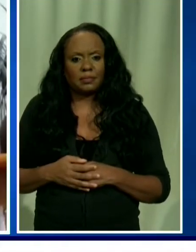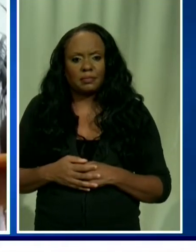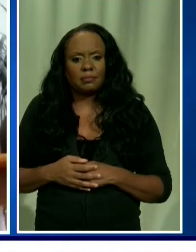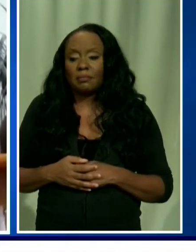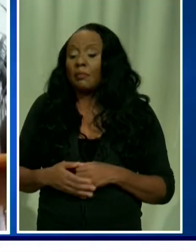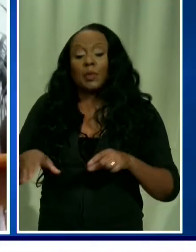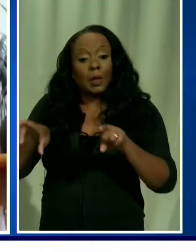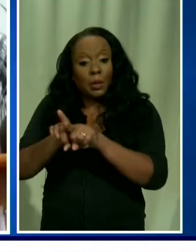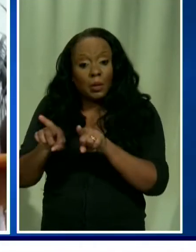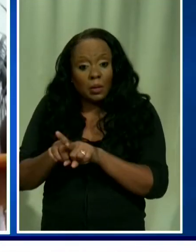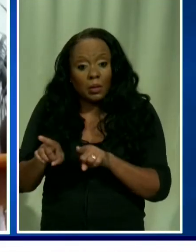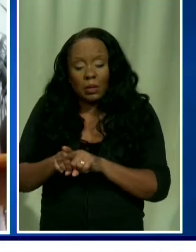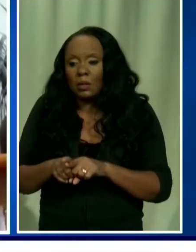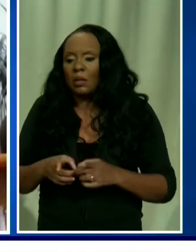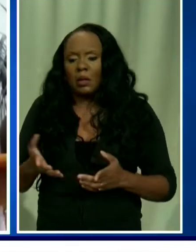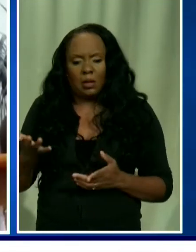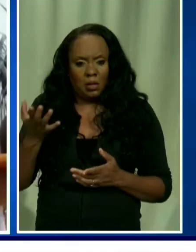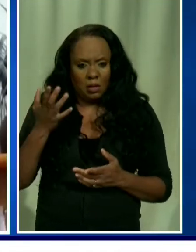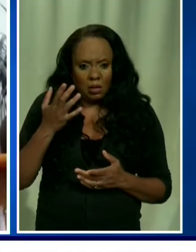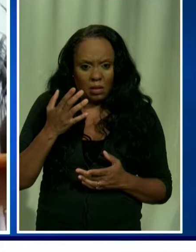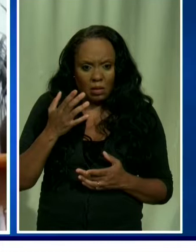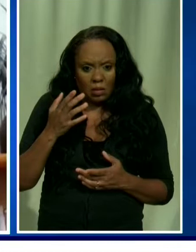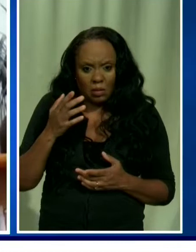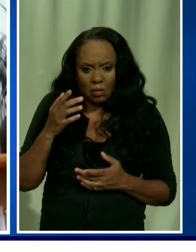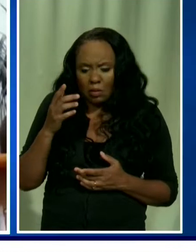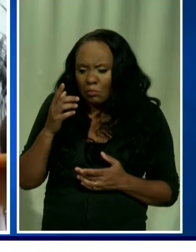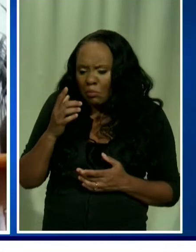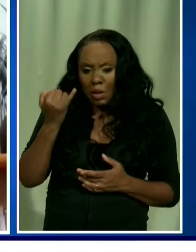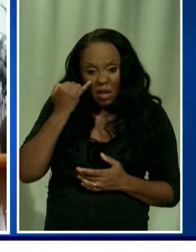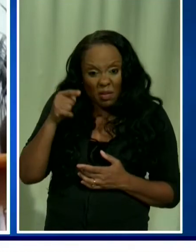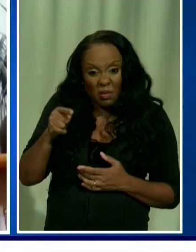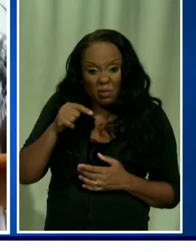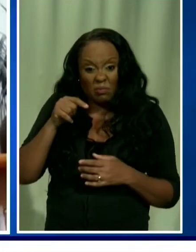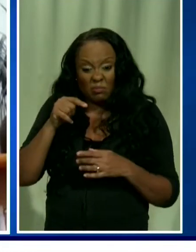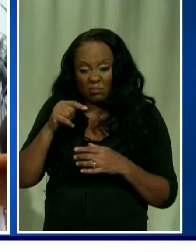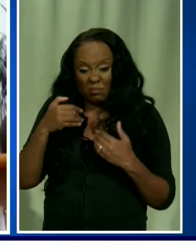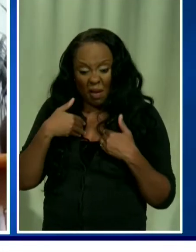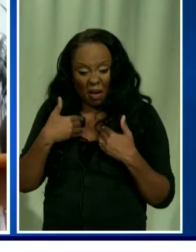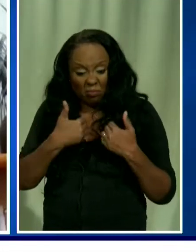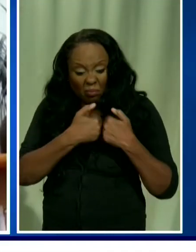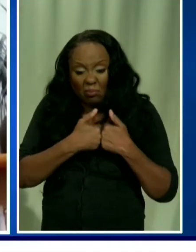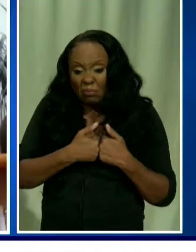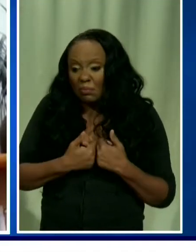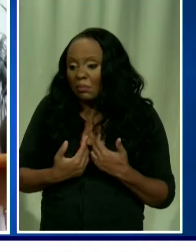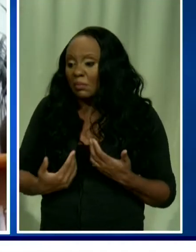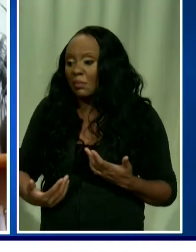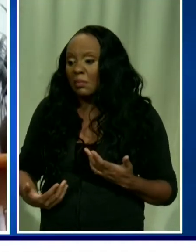to begin to monitor the mental health of that person. And